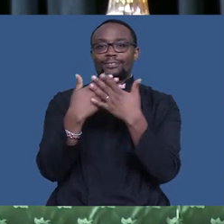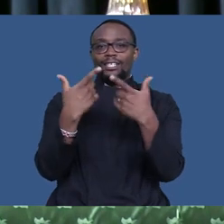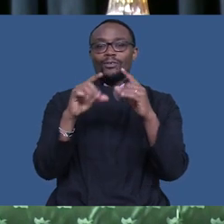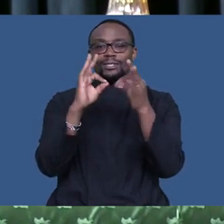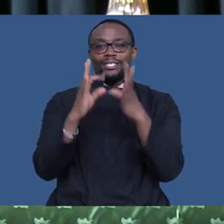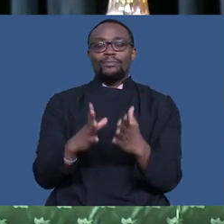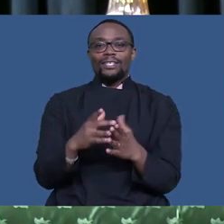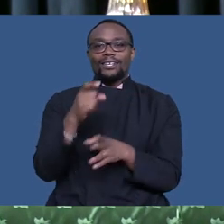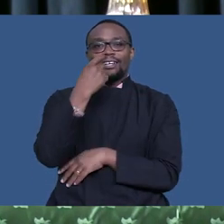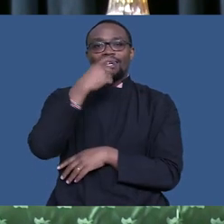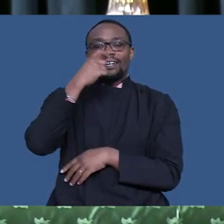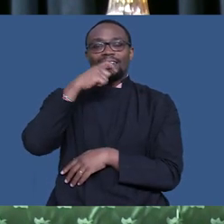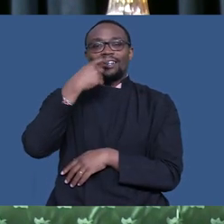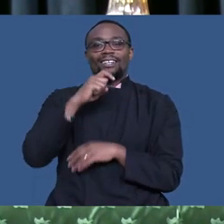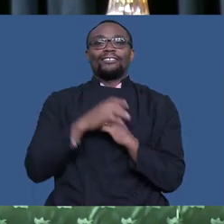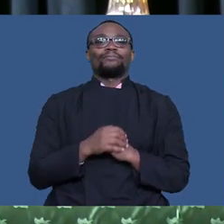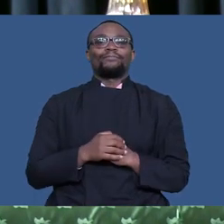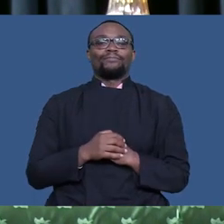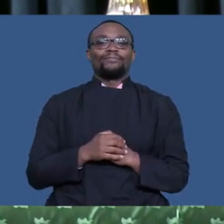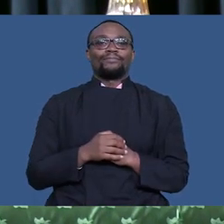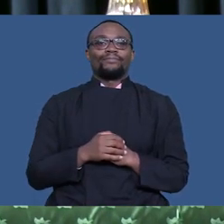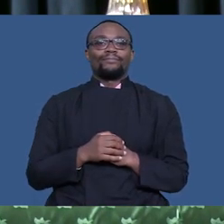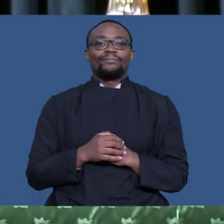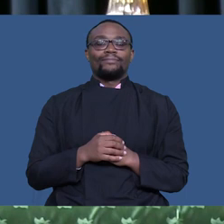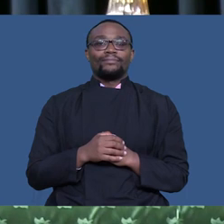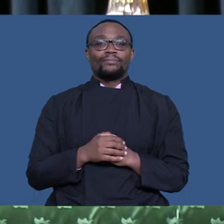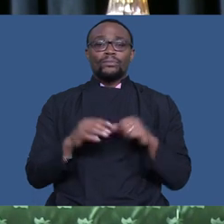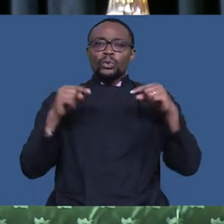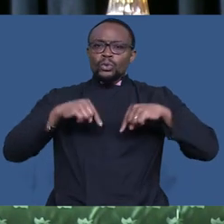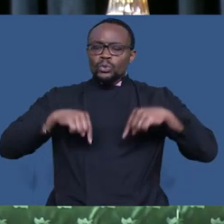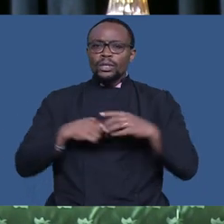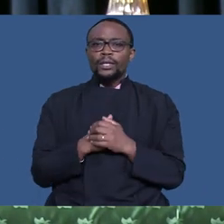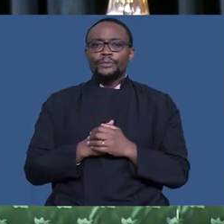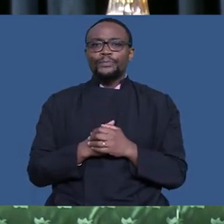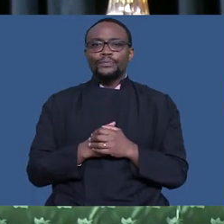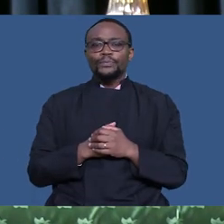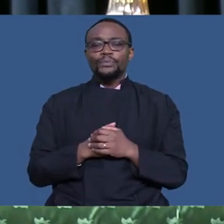interpreter is Gray Ngugi. Today we are going to